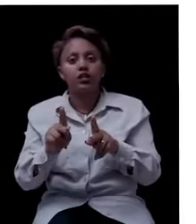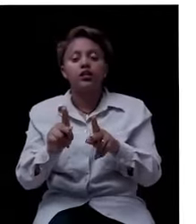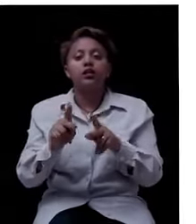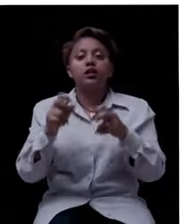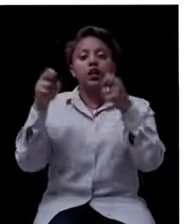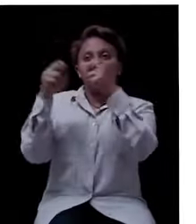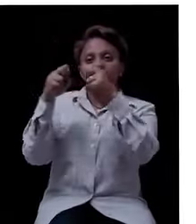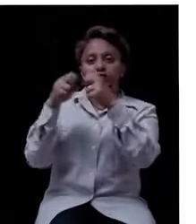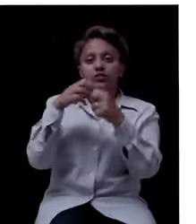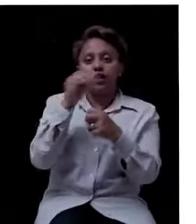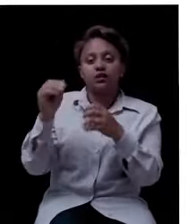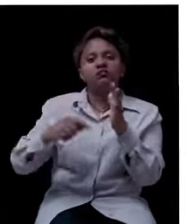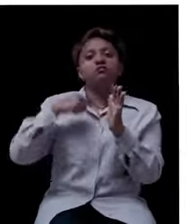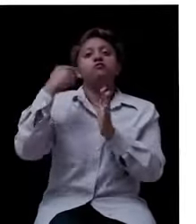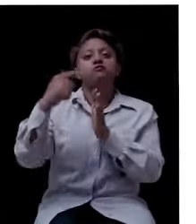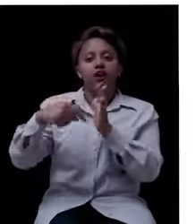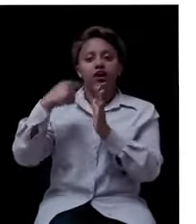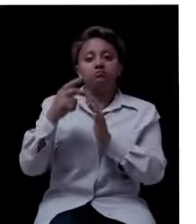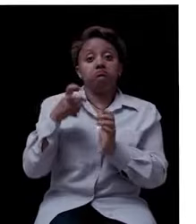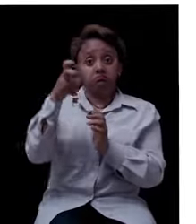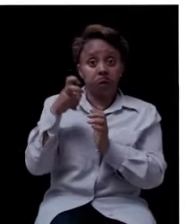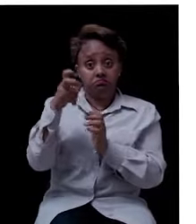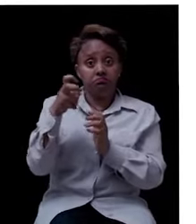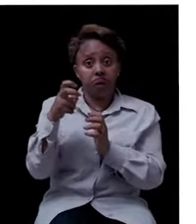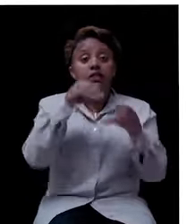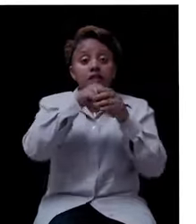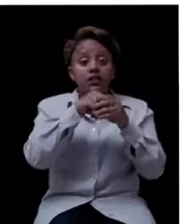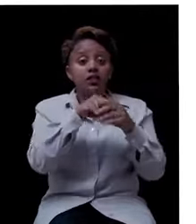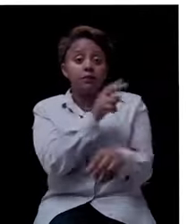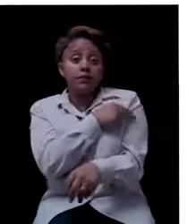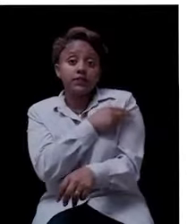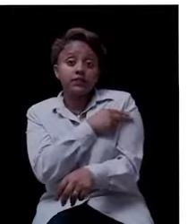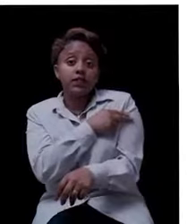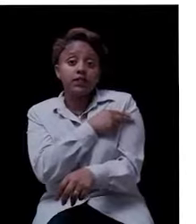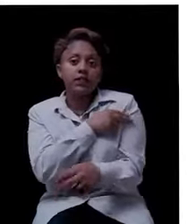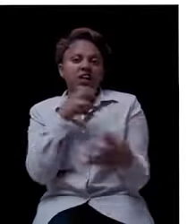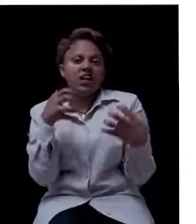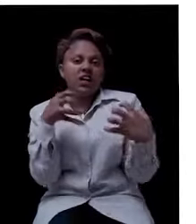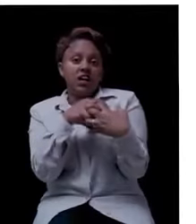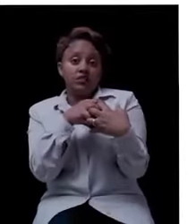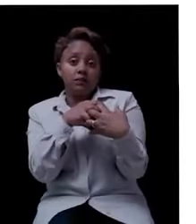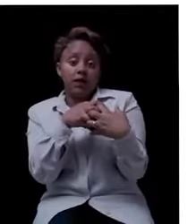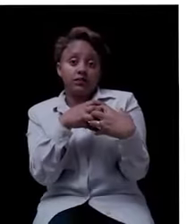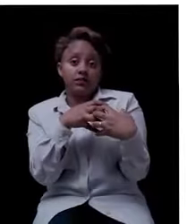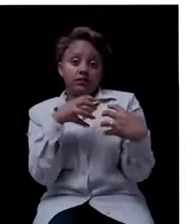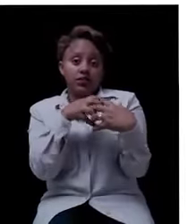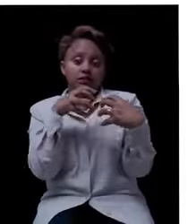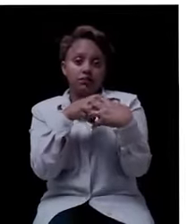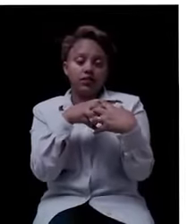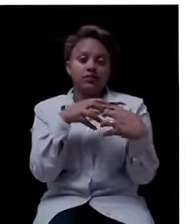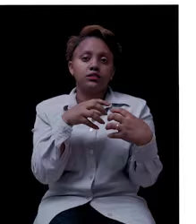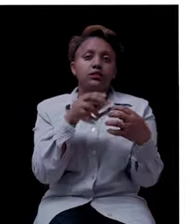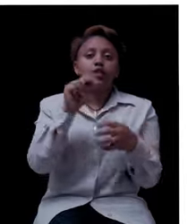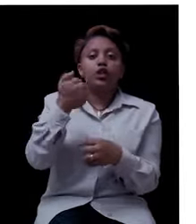vehicle manufacturing. In medicine, customized nanoparticles sized of molecules can deliver